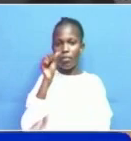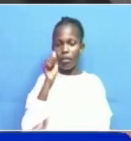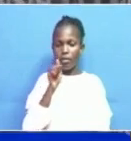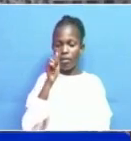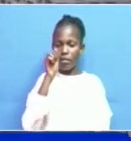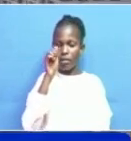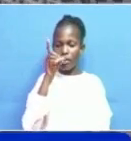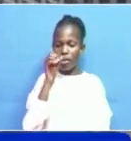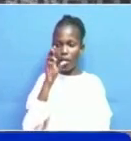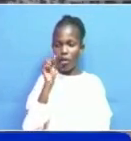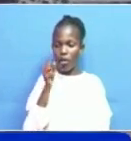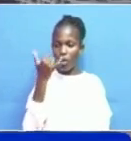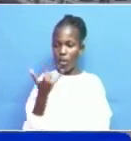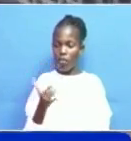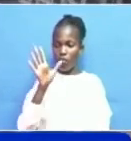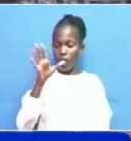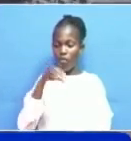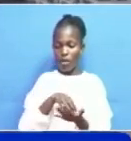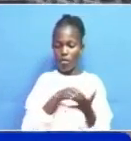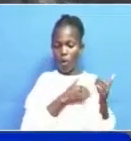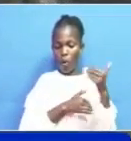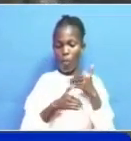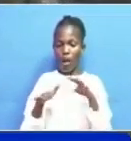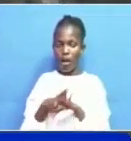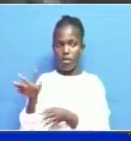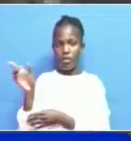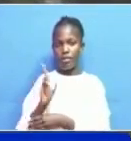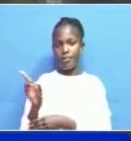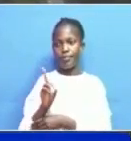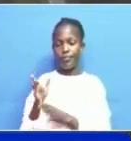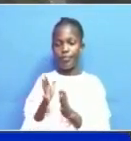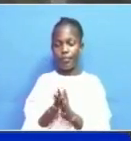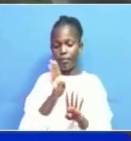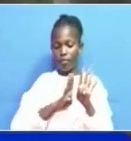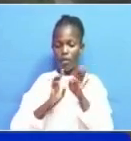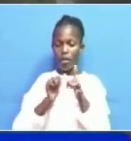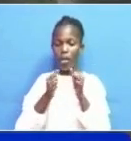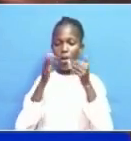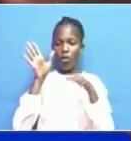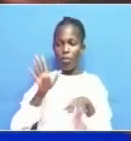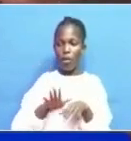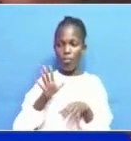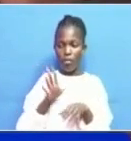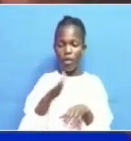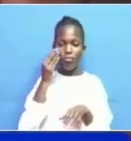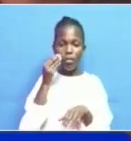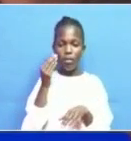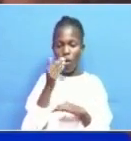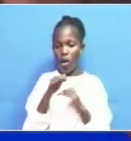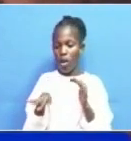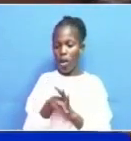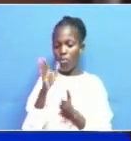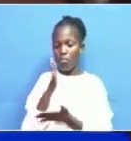siko tai itano nene si awanganya vamo si nilovi nani mtu hula mwitu ingi maende ya kuvitia hikono si onde si